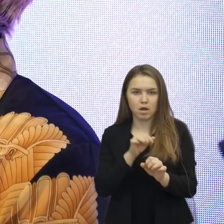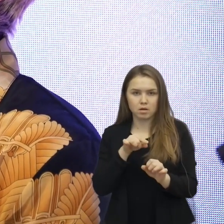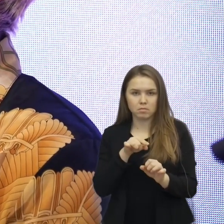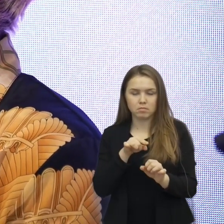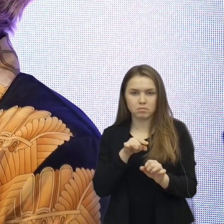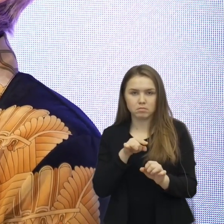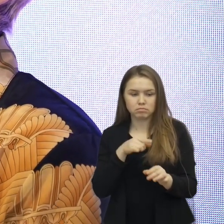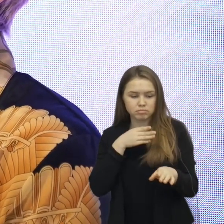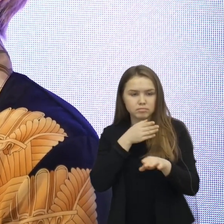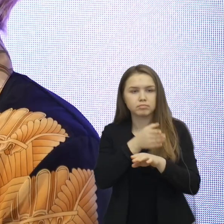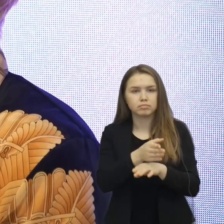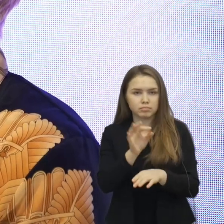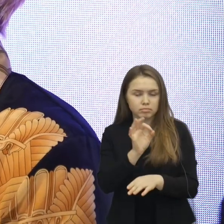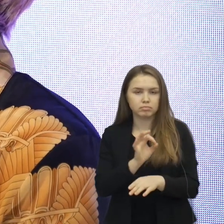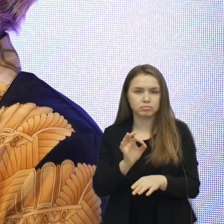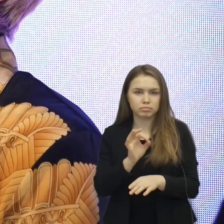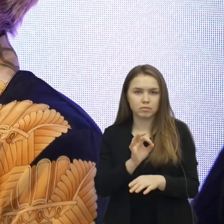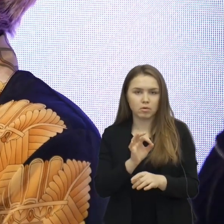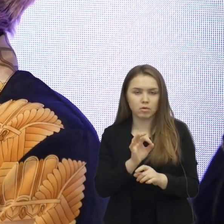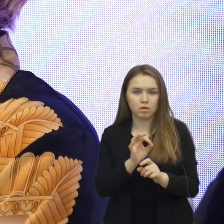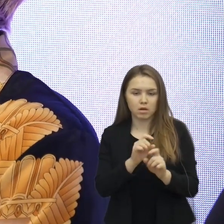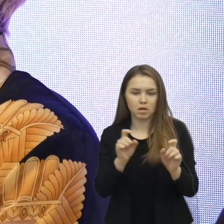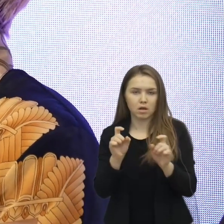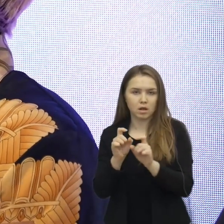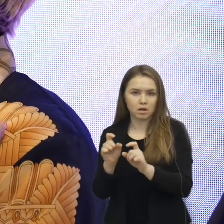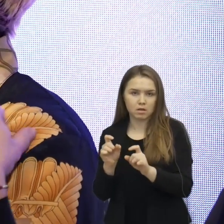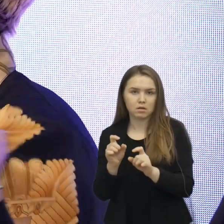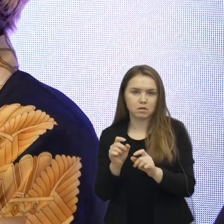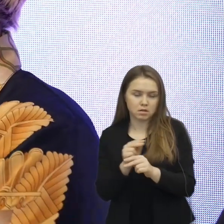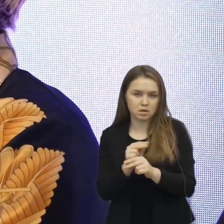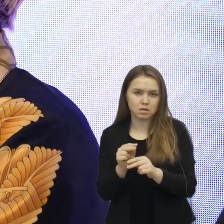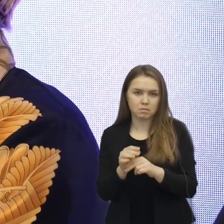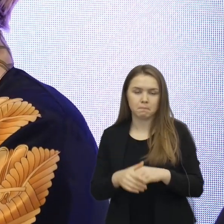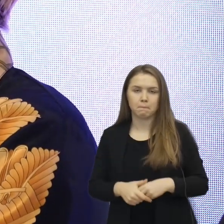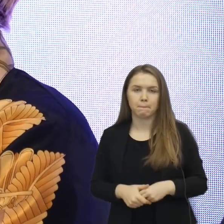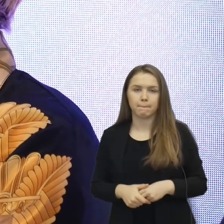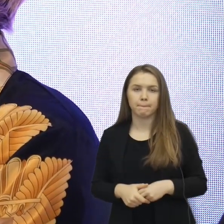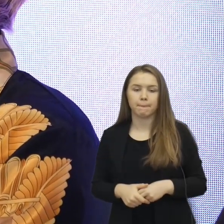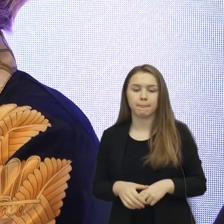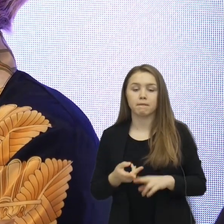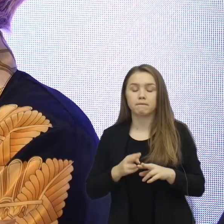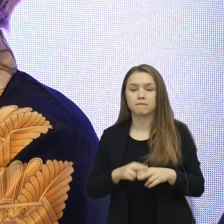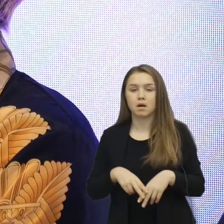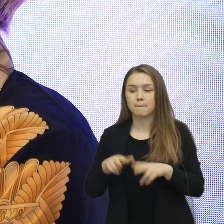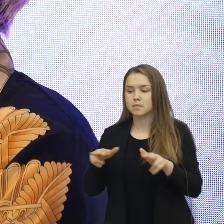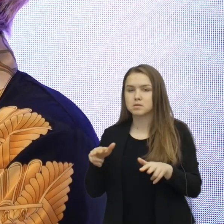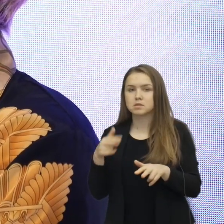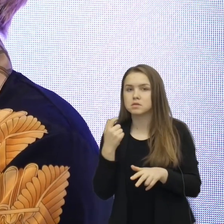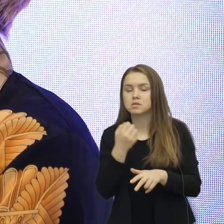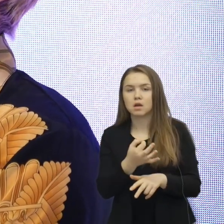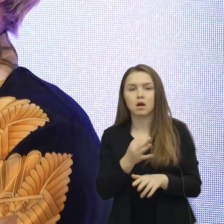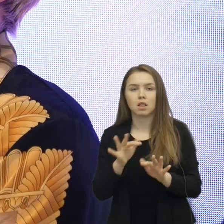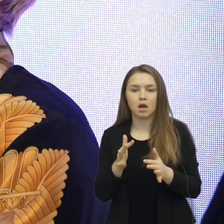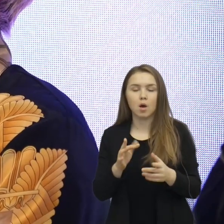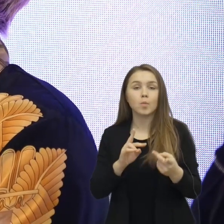cosmetic change. They were correcting spelling mistakes from the guideline, and they did not change. So at the moment, there's still the situation that legally you could